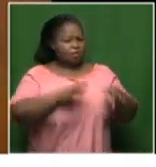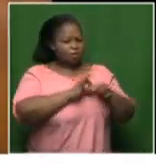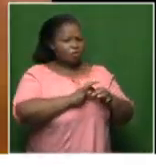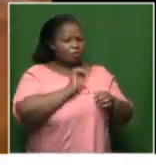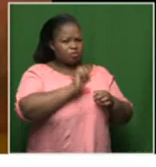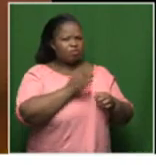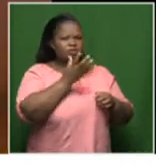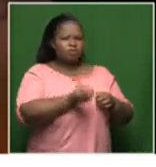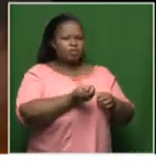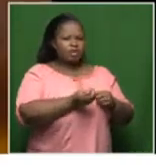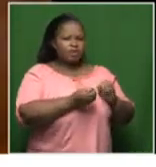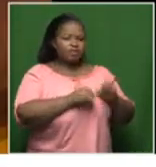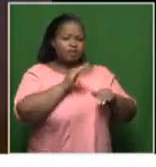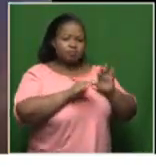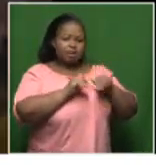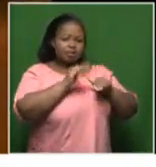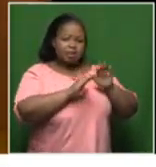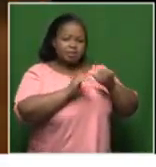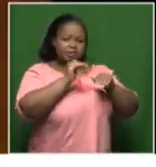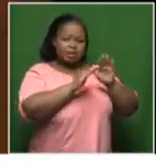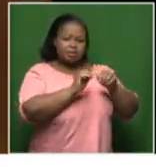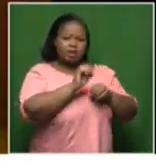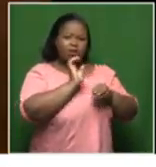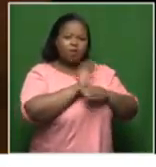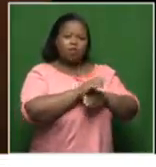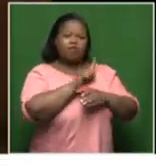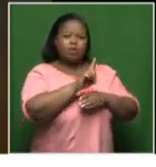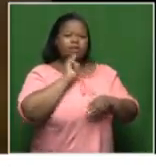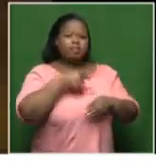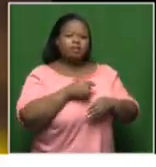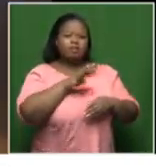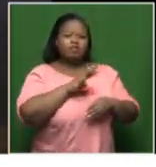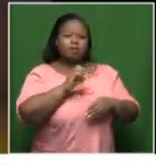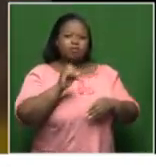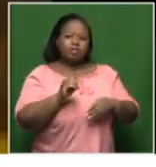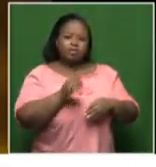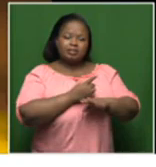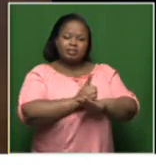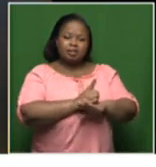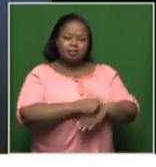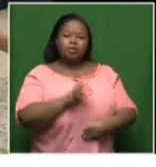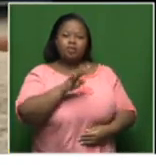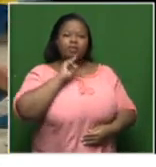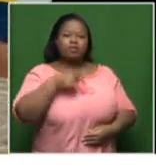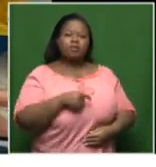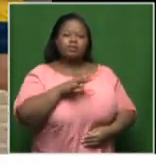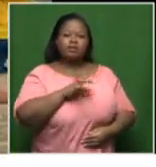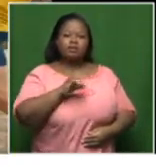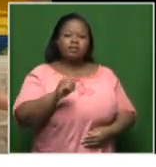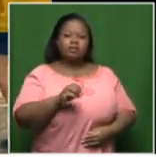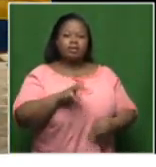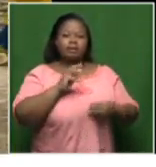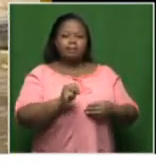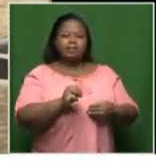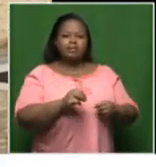and you climbed those stairs over 1,400 times. You covered 4,500 meters of